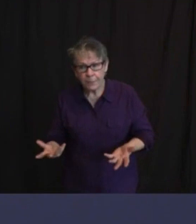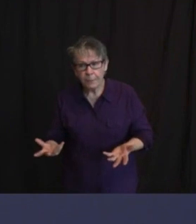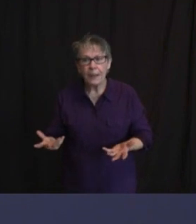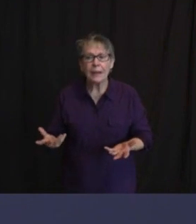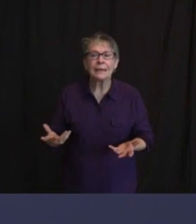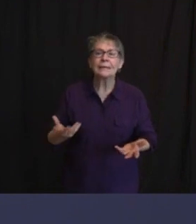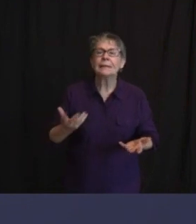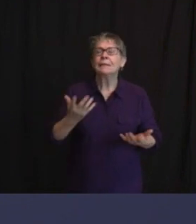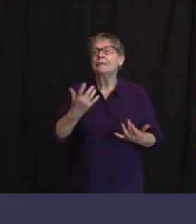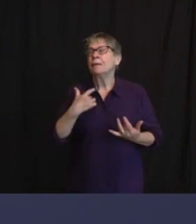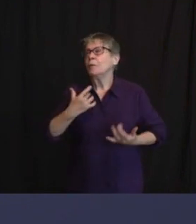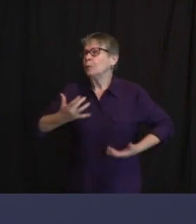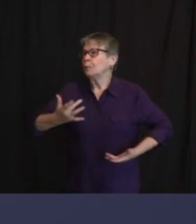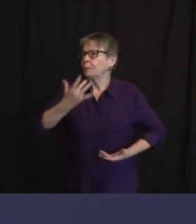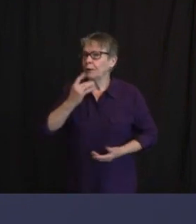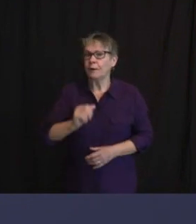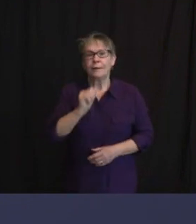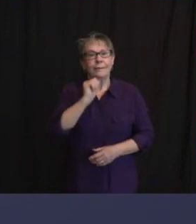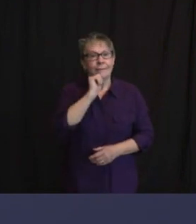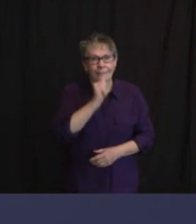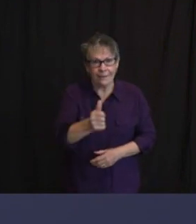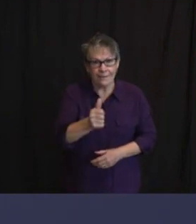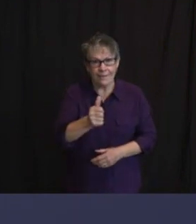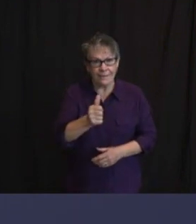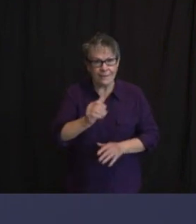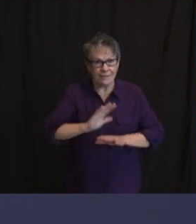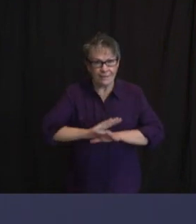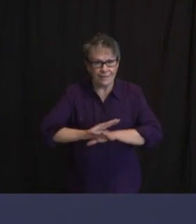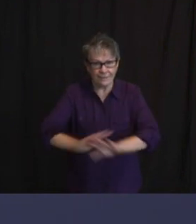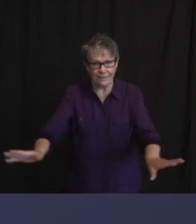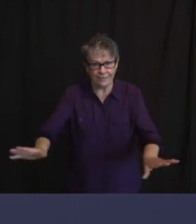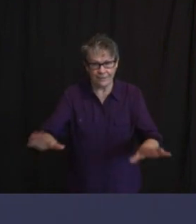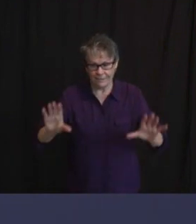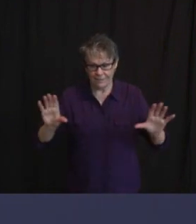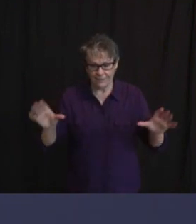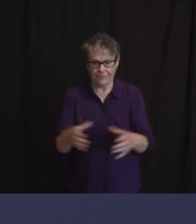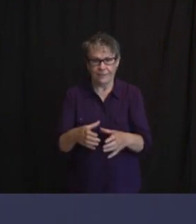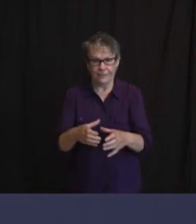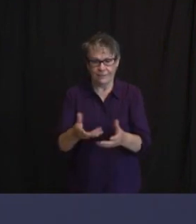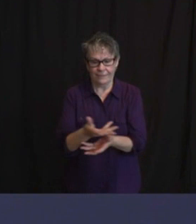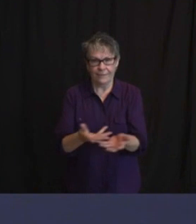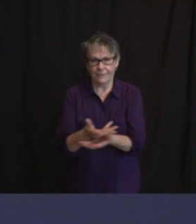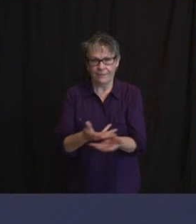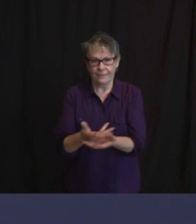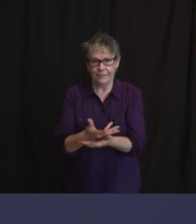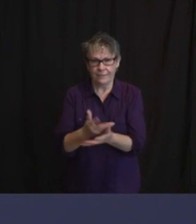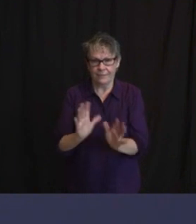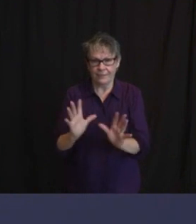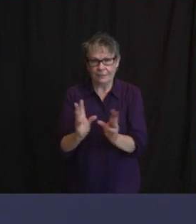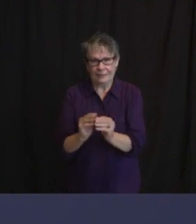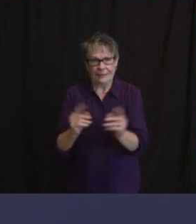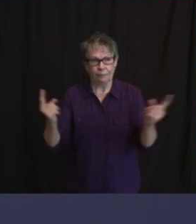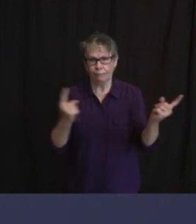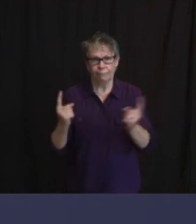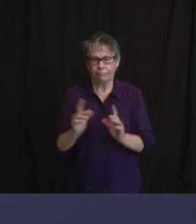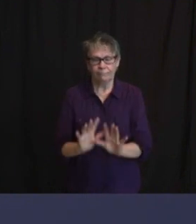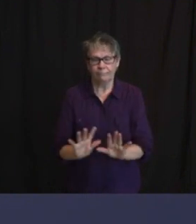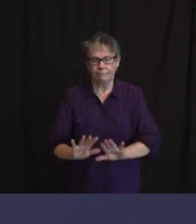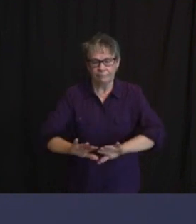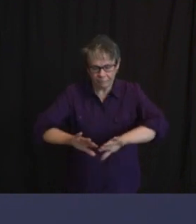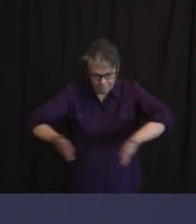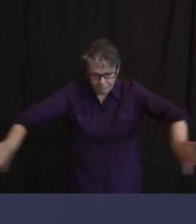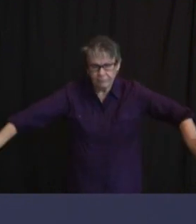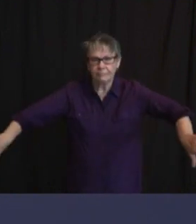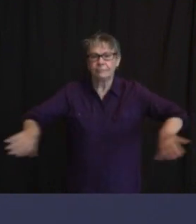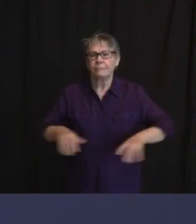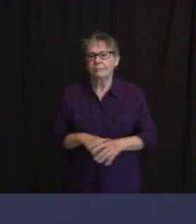10, that the gathering shouldn't be happening, that there's still discretion at the local. Yep. I don't have do you